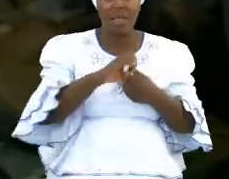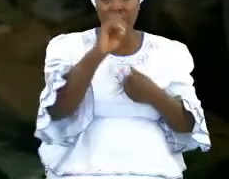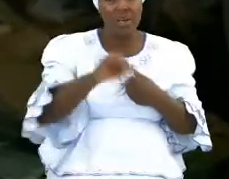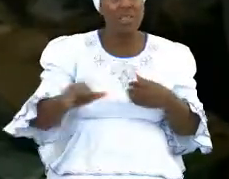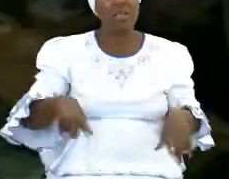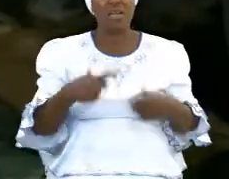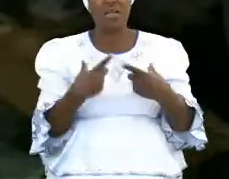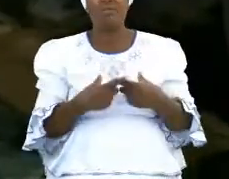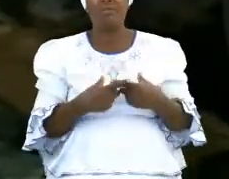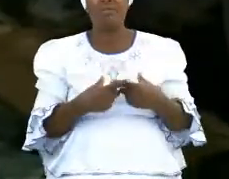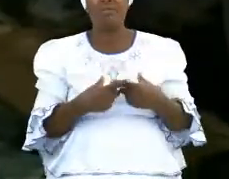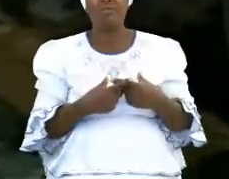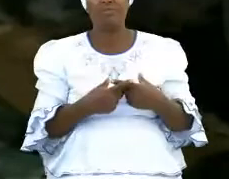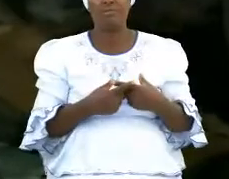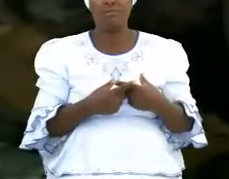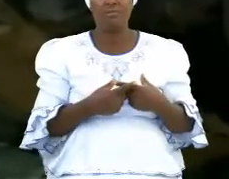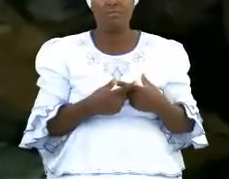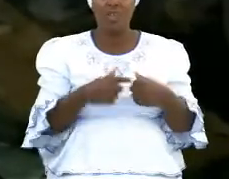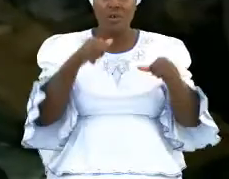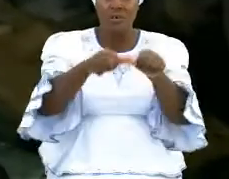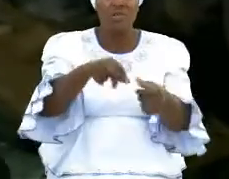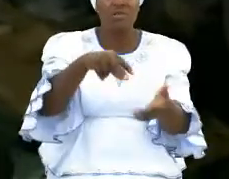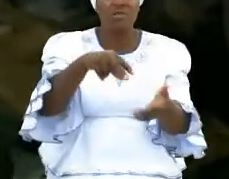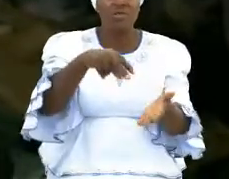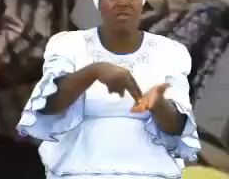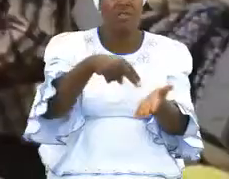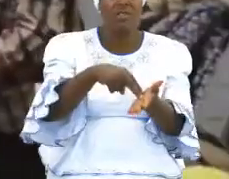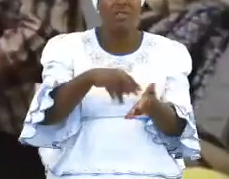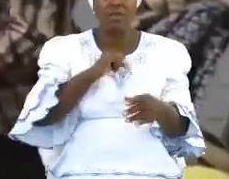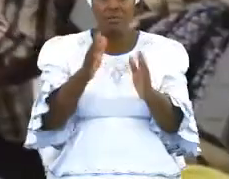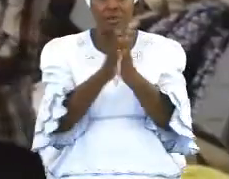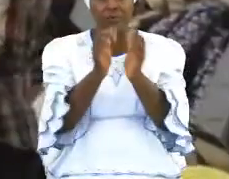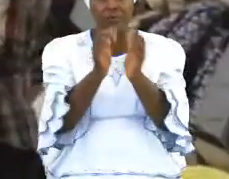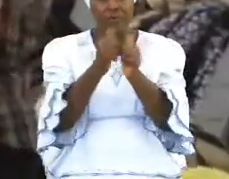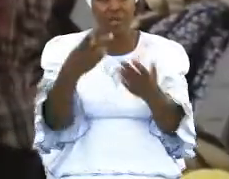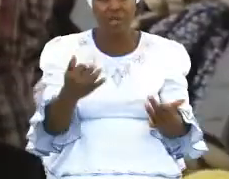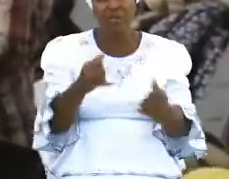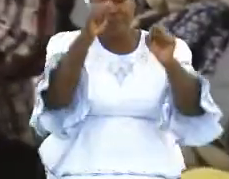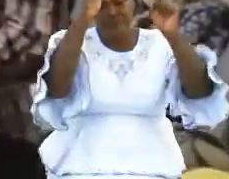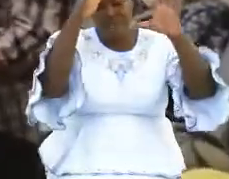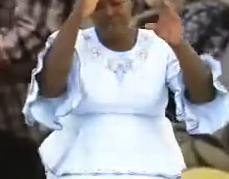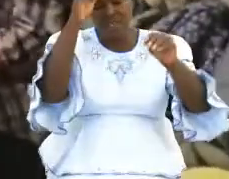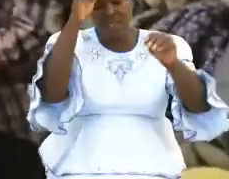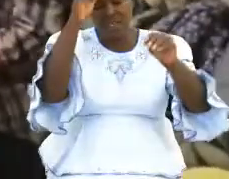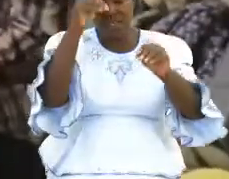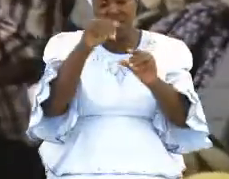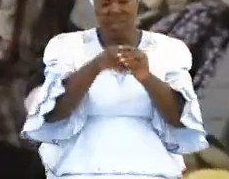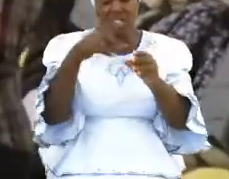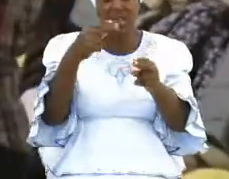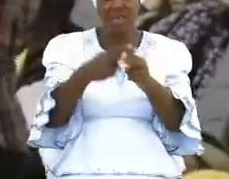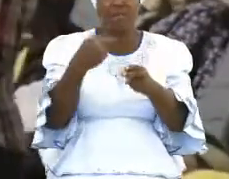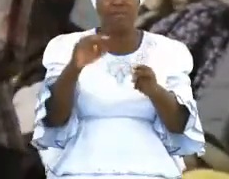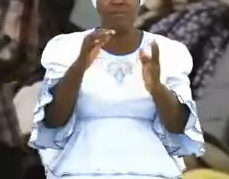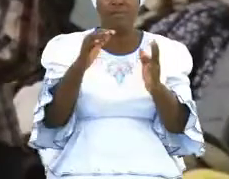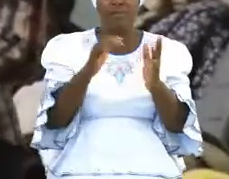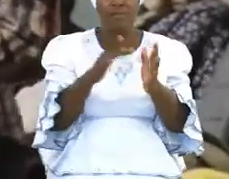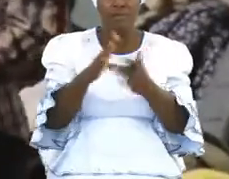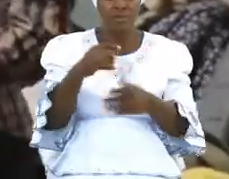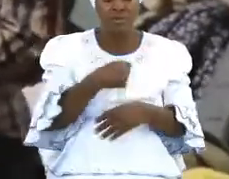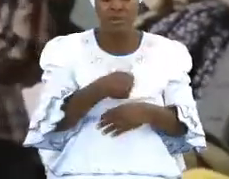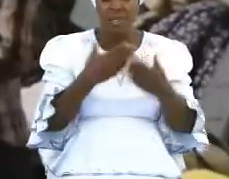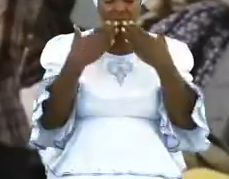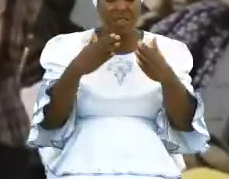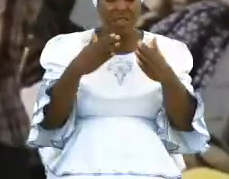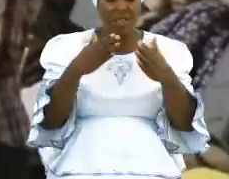Keep on standing. I'm praying for you now. Father, in the name of Jesus, we thank you at this